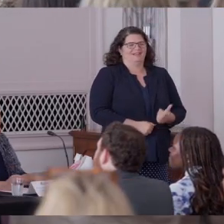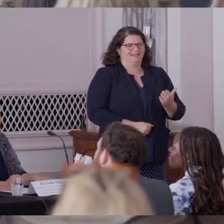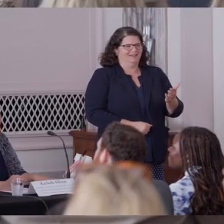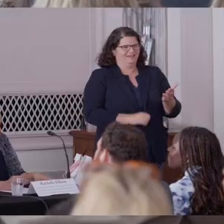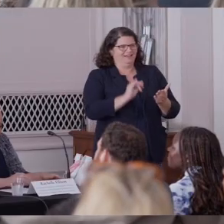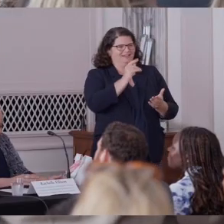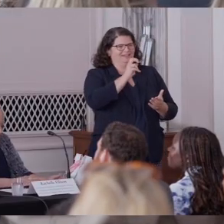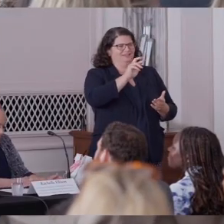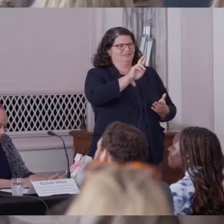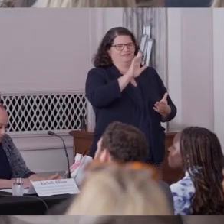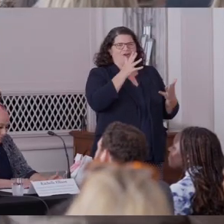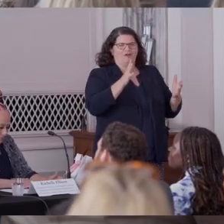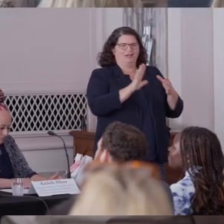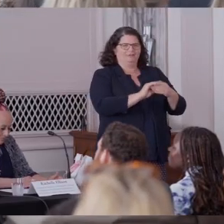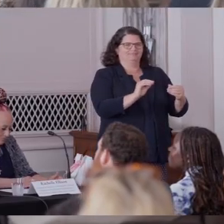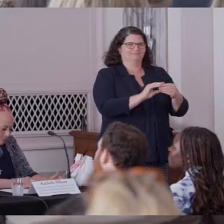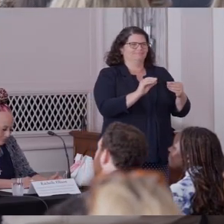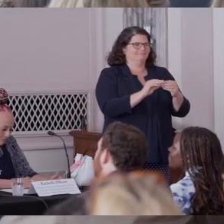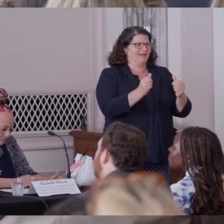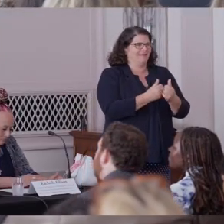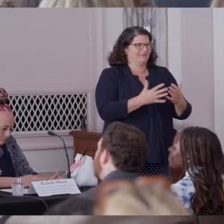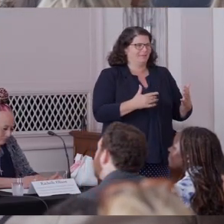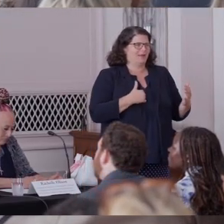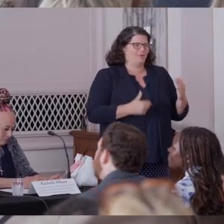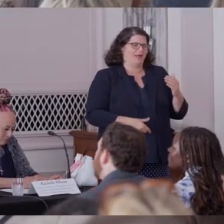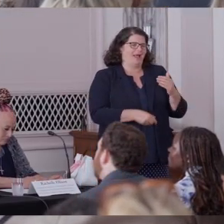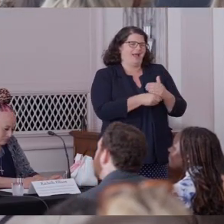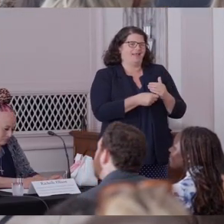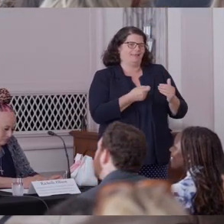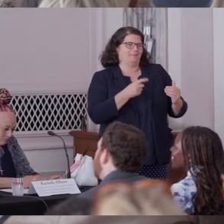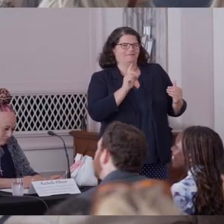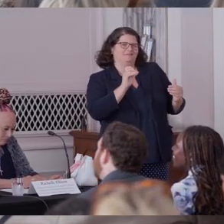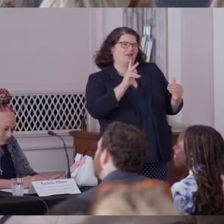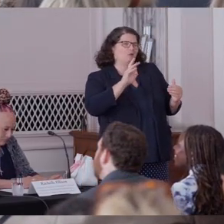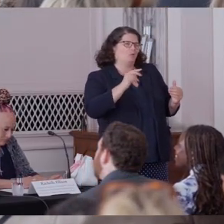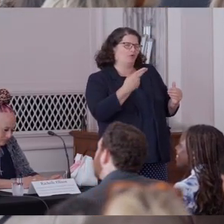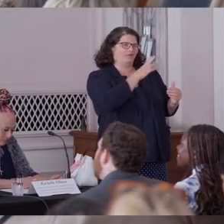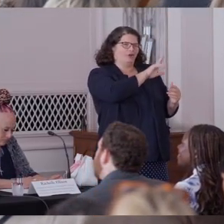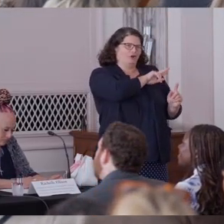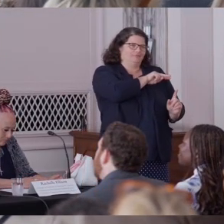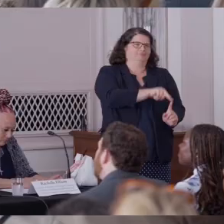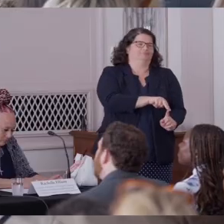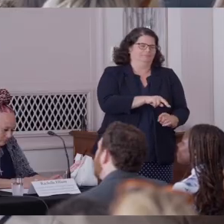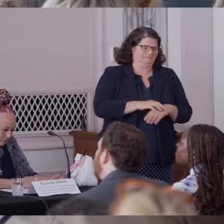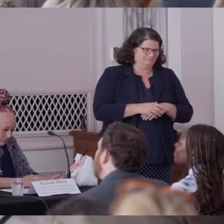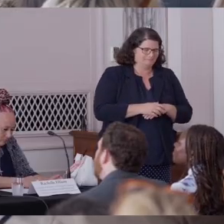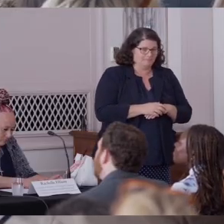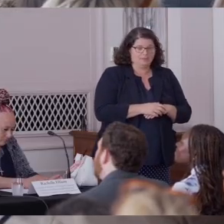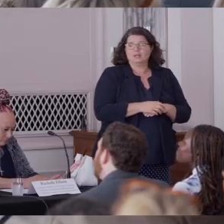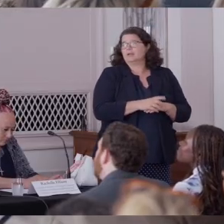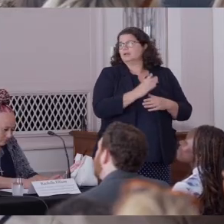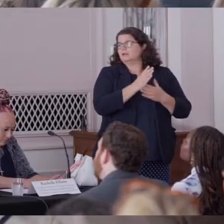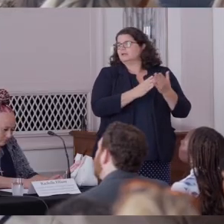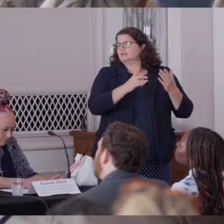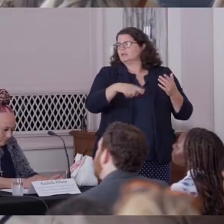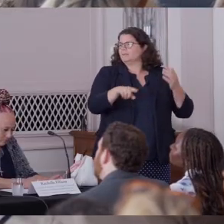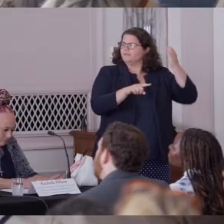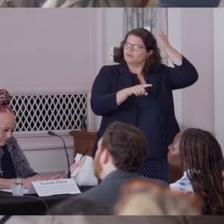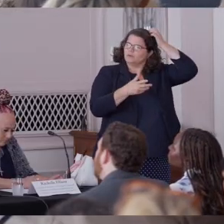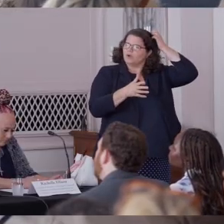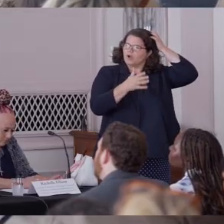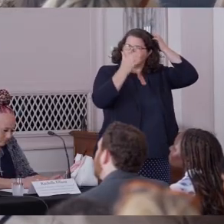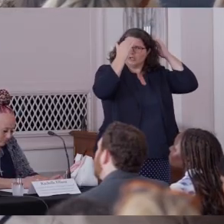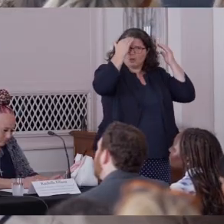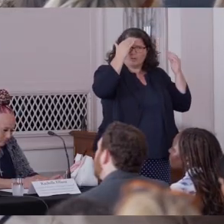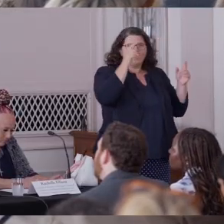but I will put a little bit of Duckworth flavor on it. So some of you may already have known this, but as she said